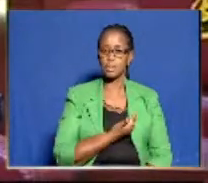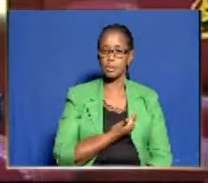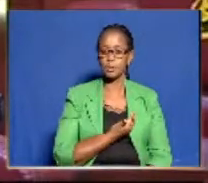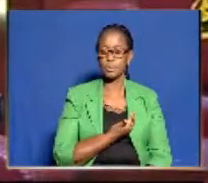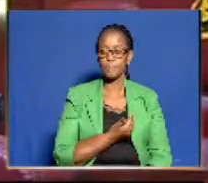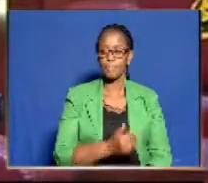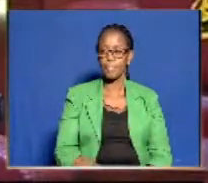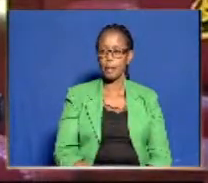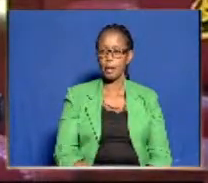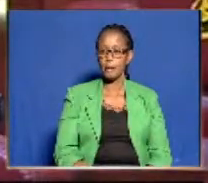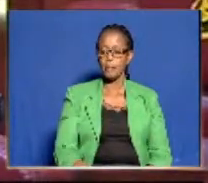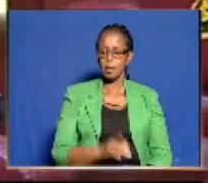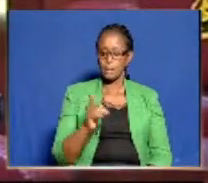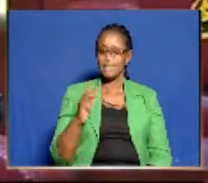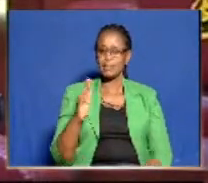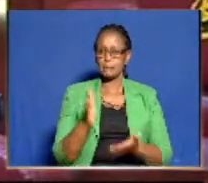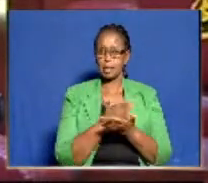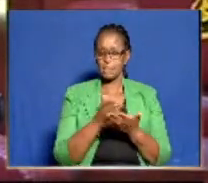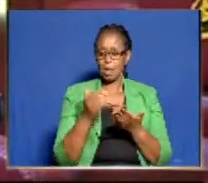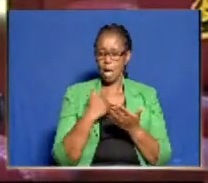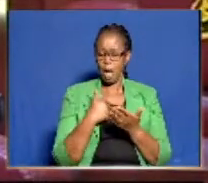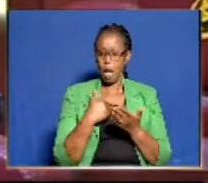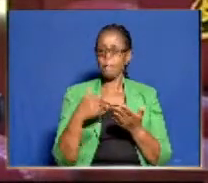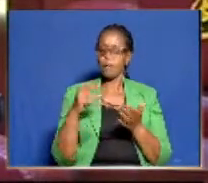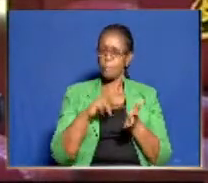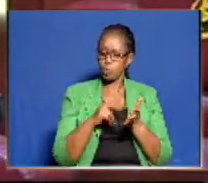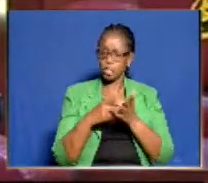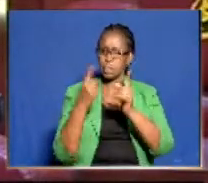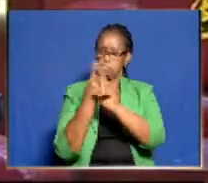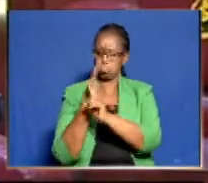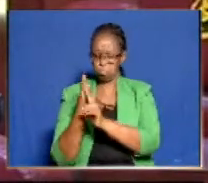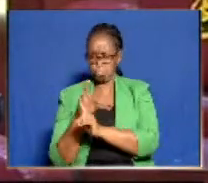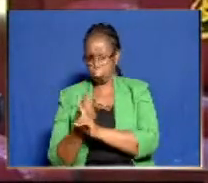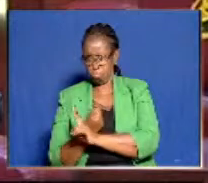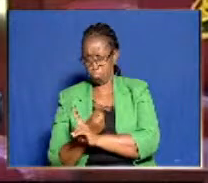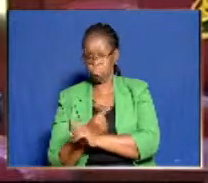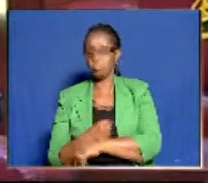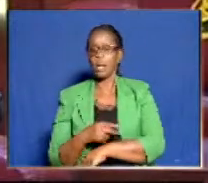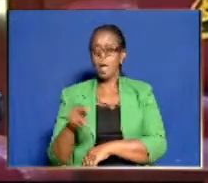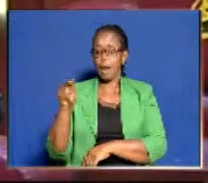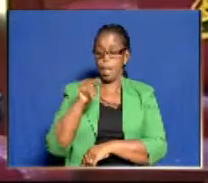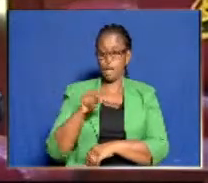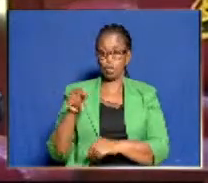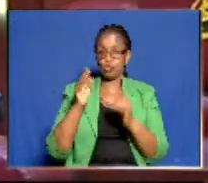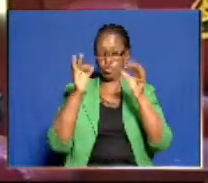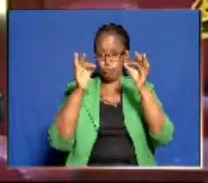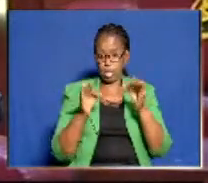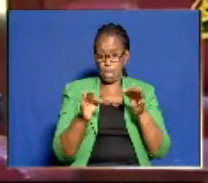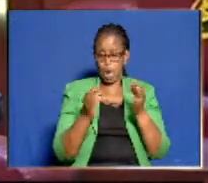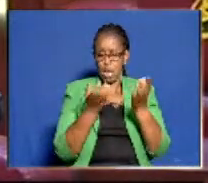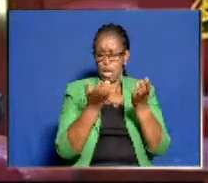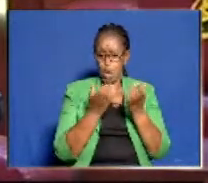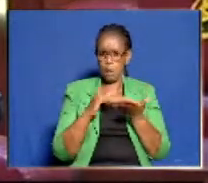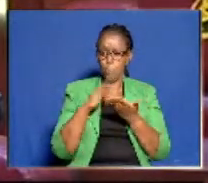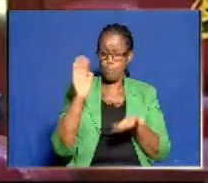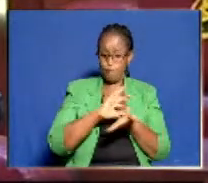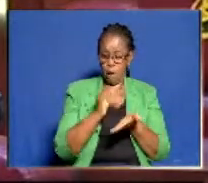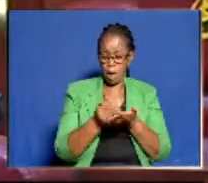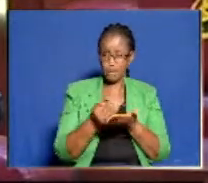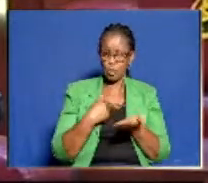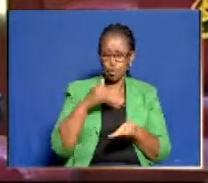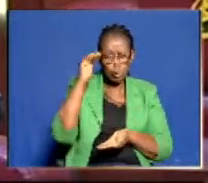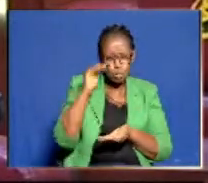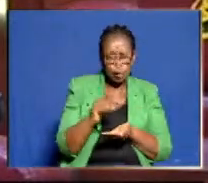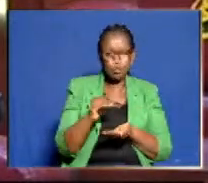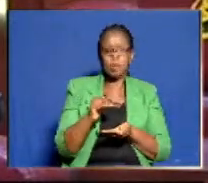The sector is already having numerous ongoing stalled projects, as I had said earlier. The National Treasury to provide additional funding to reduce the funding gap